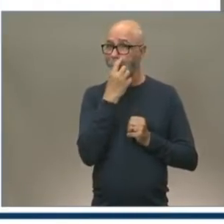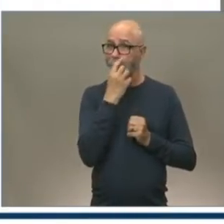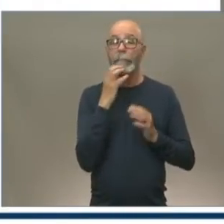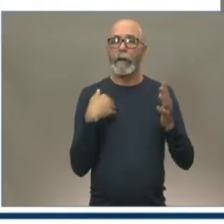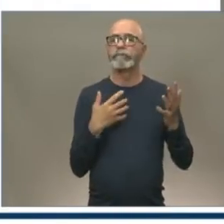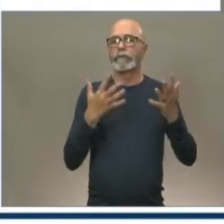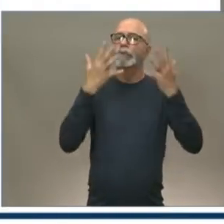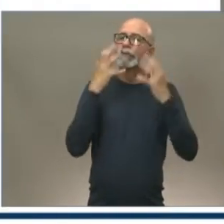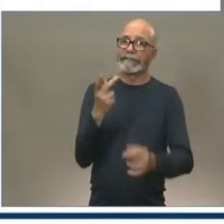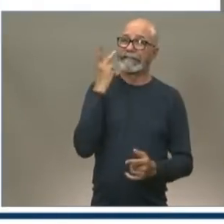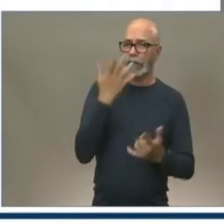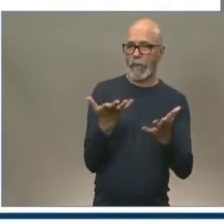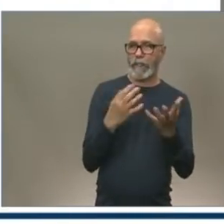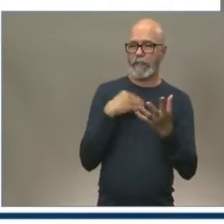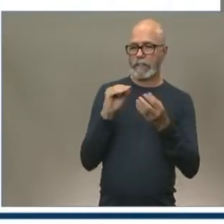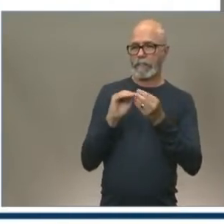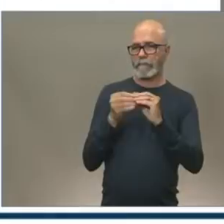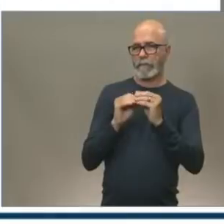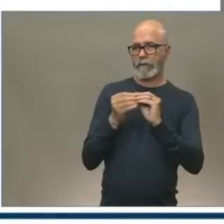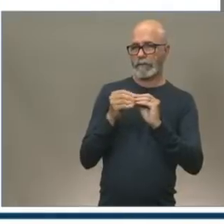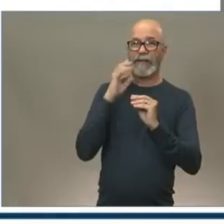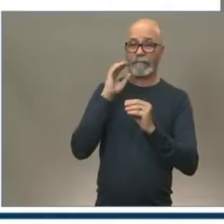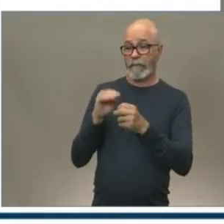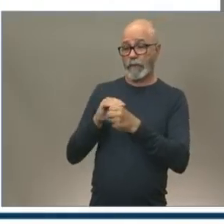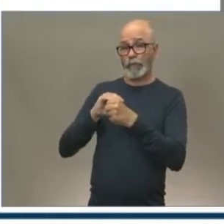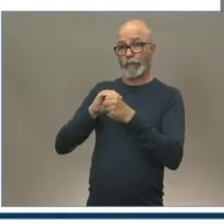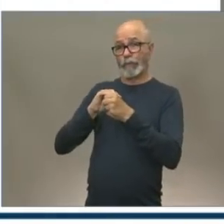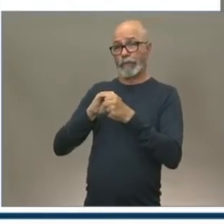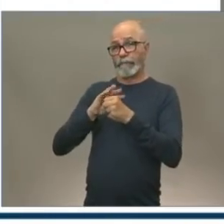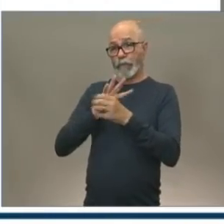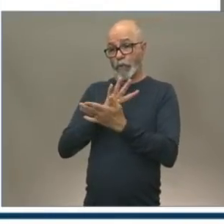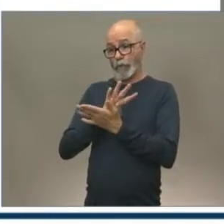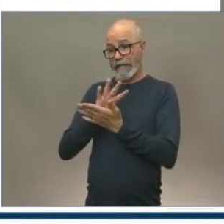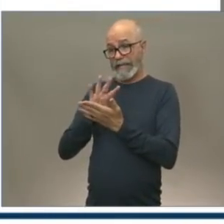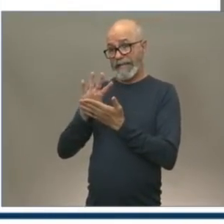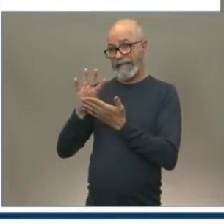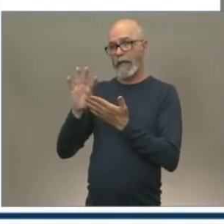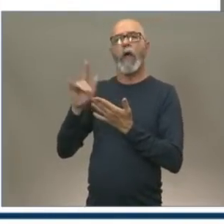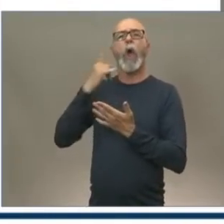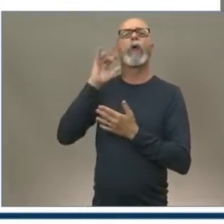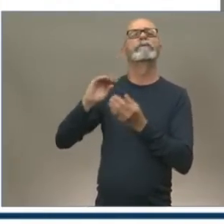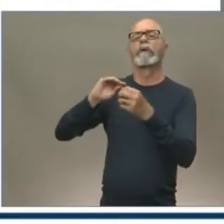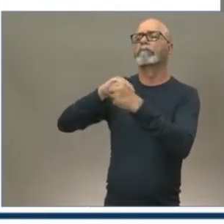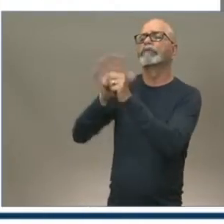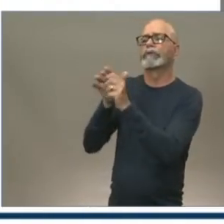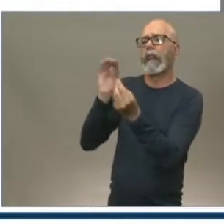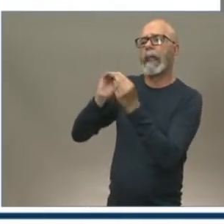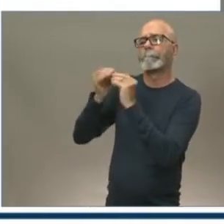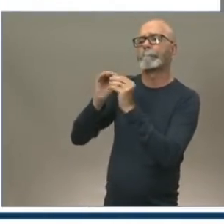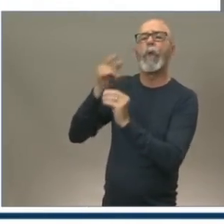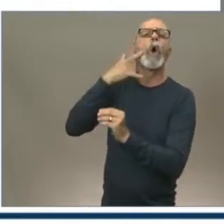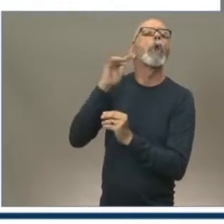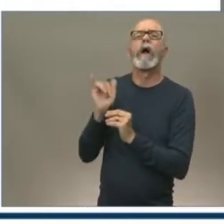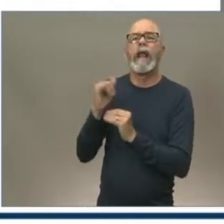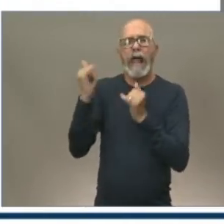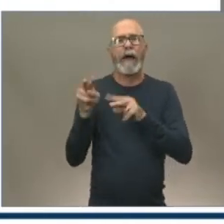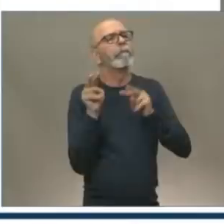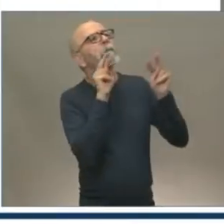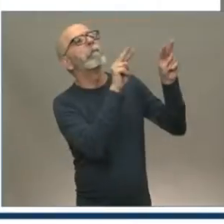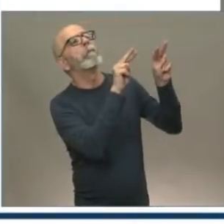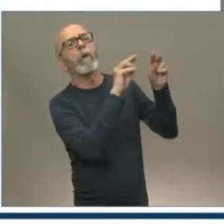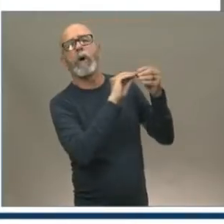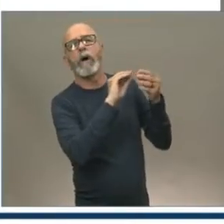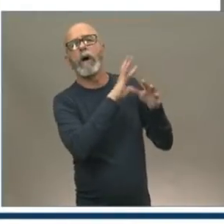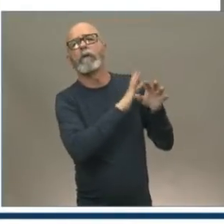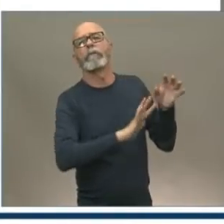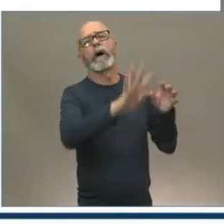at with COVID activity a month from now in other parts of the country, and what border measures we might need to keep in